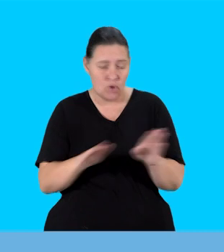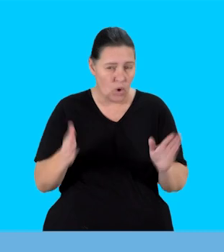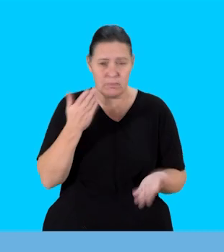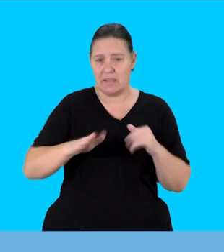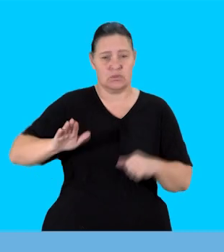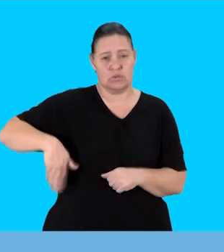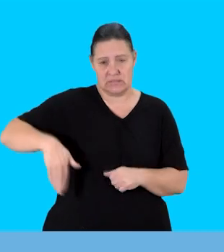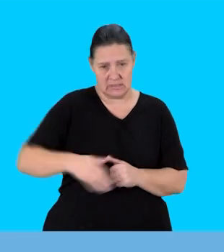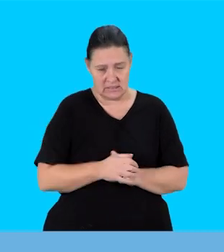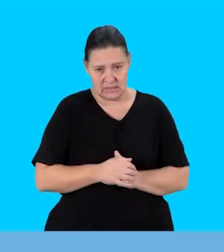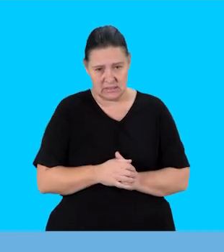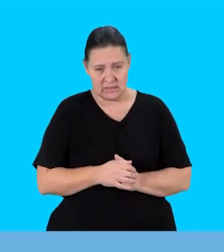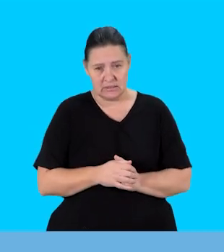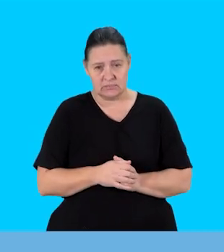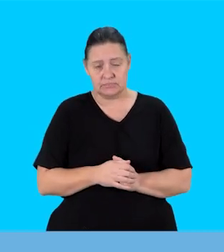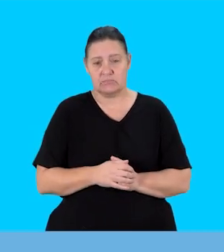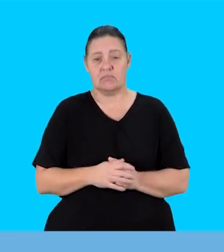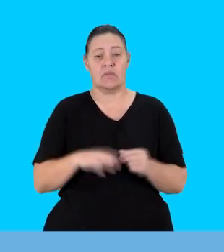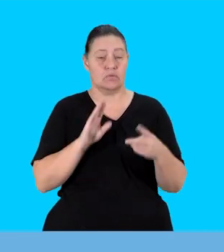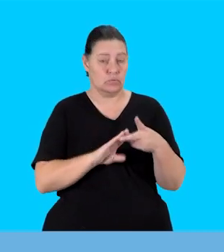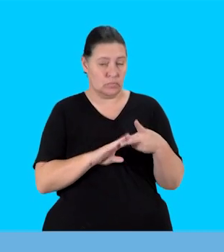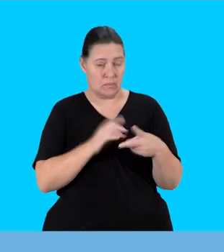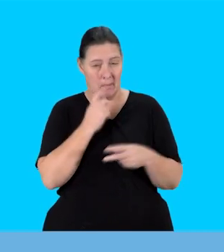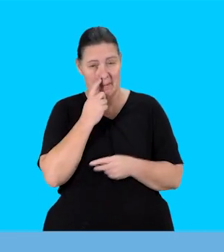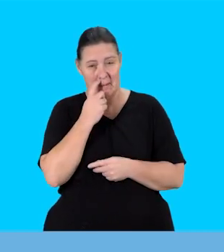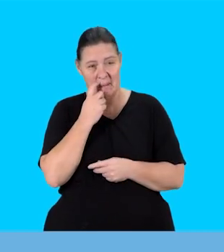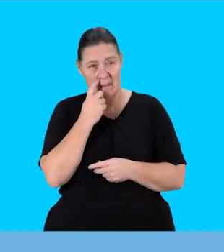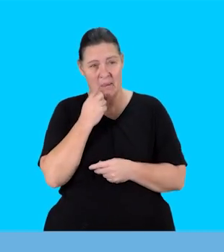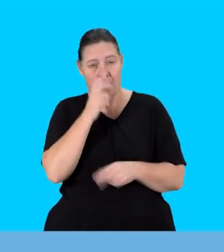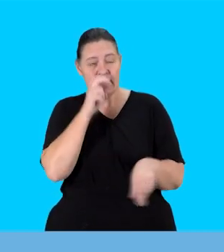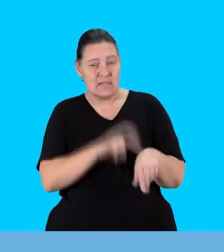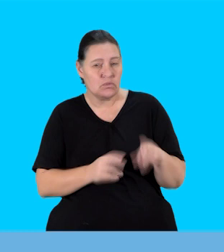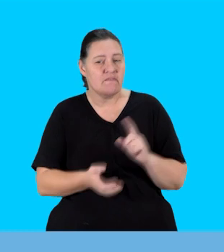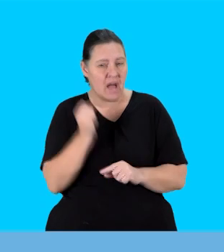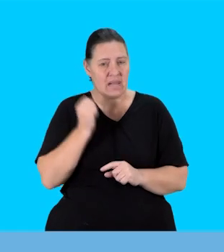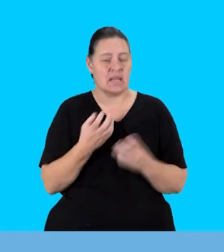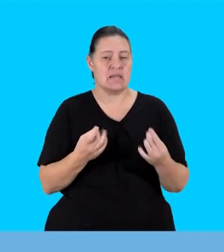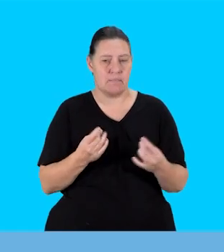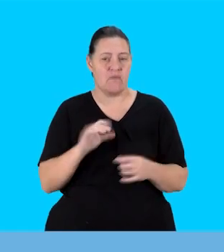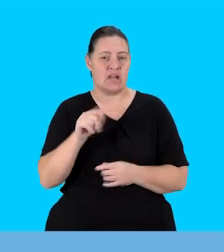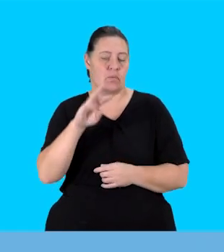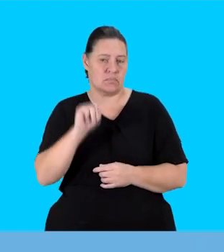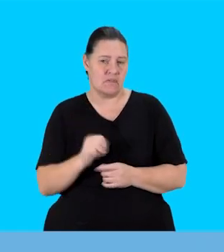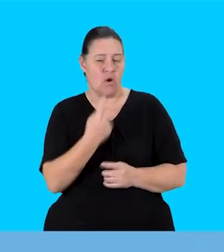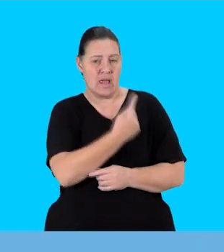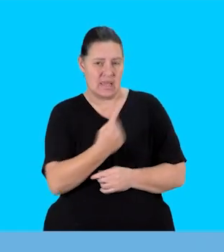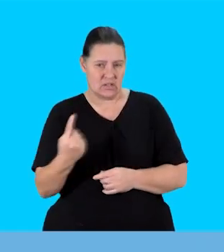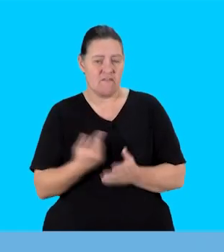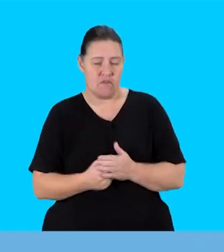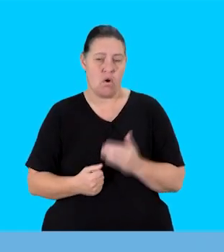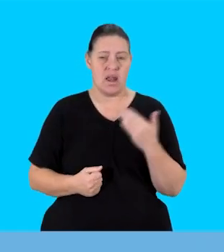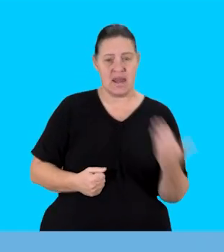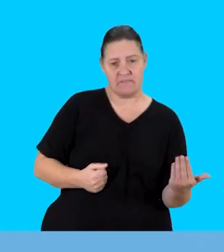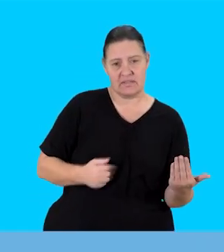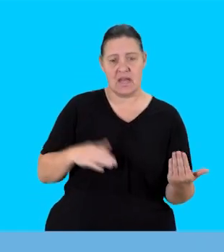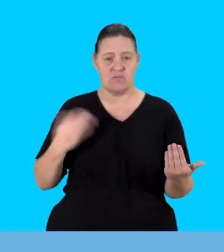not balancing yet. Then number 2, we need to find the number of atoms for each element on the